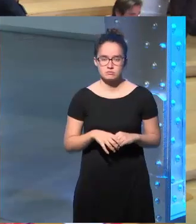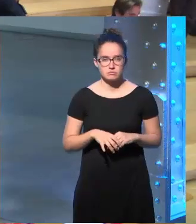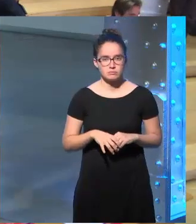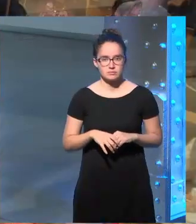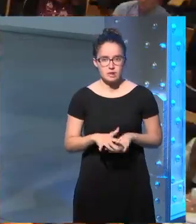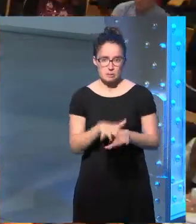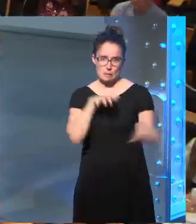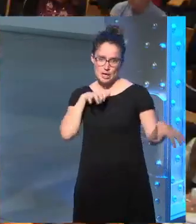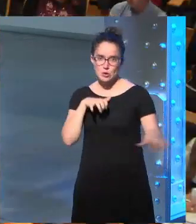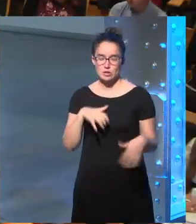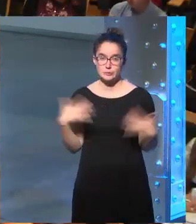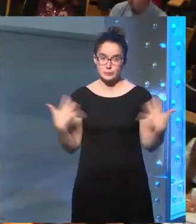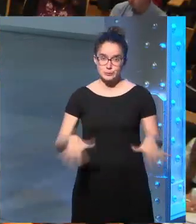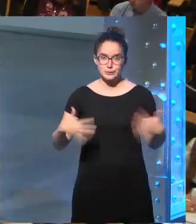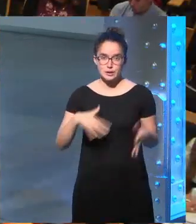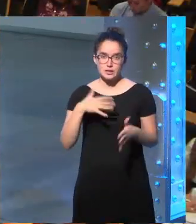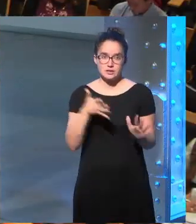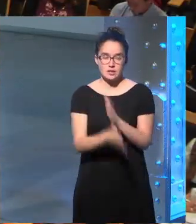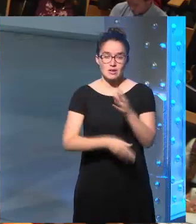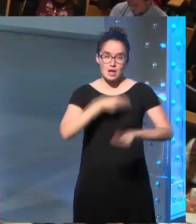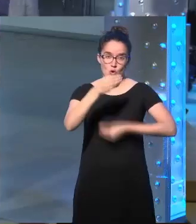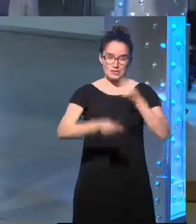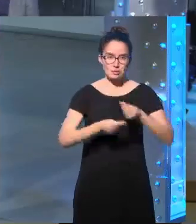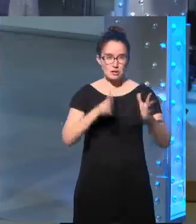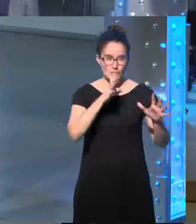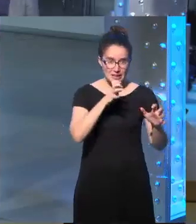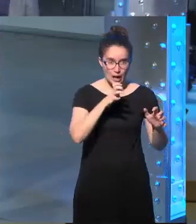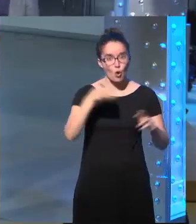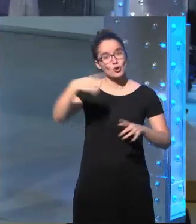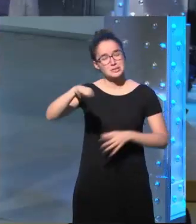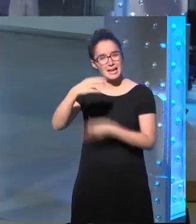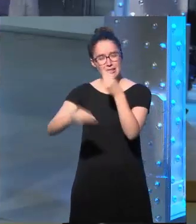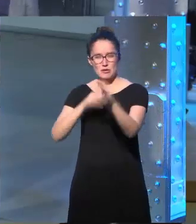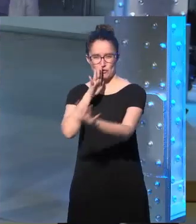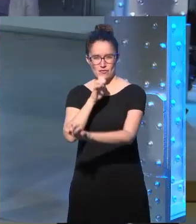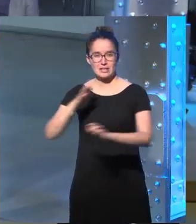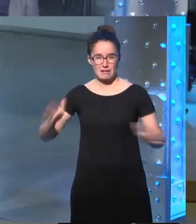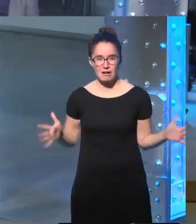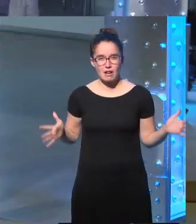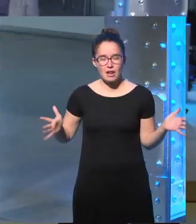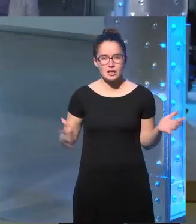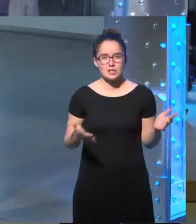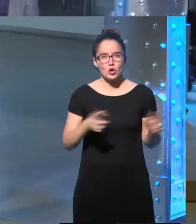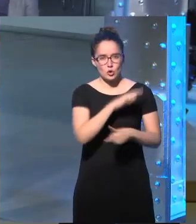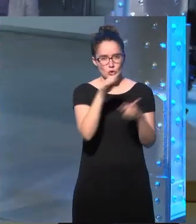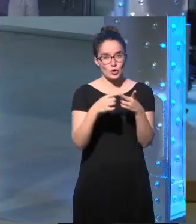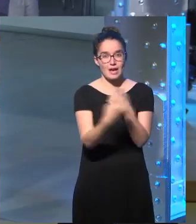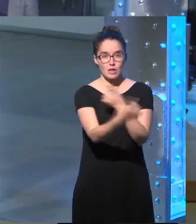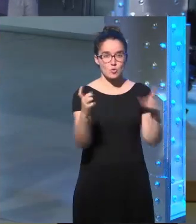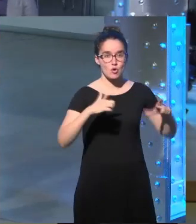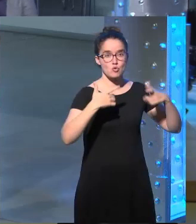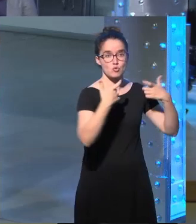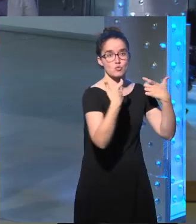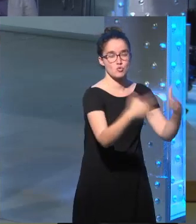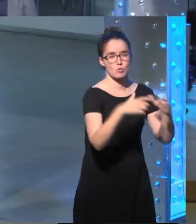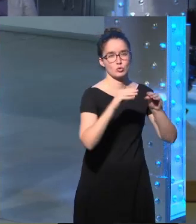thinks we are not training them properly. So I think we are doing a bad